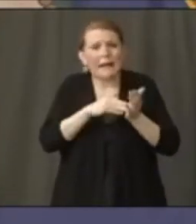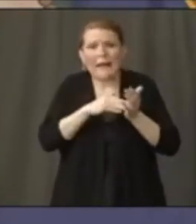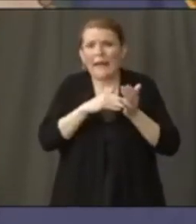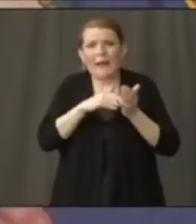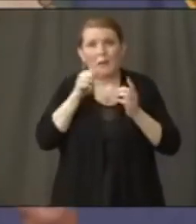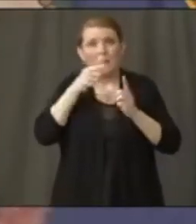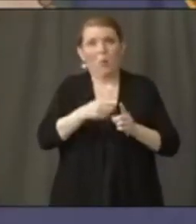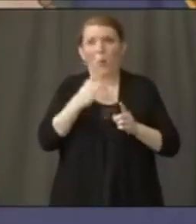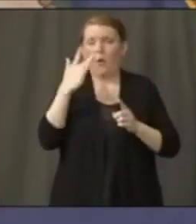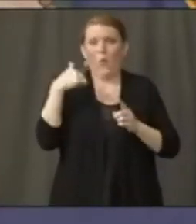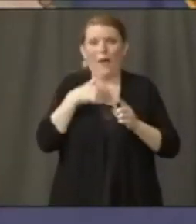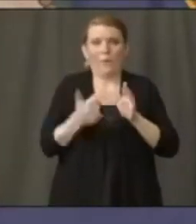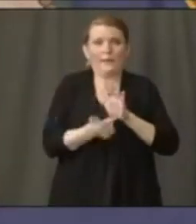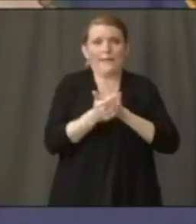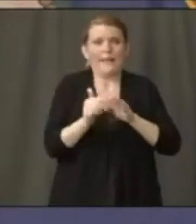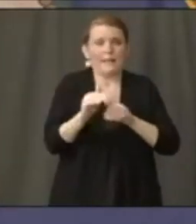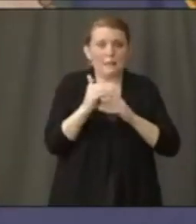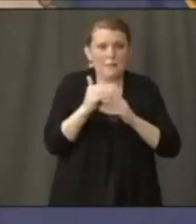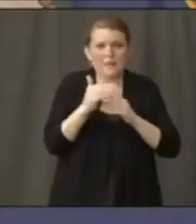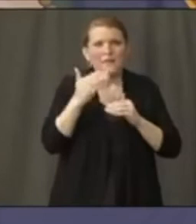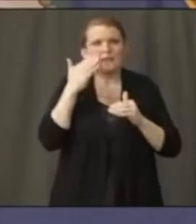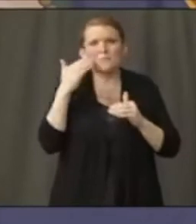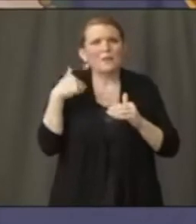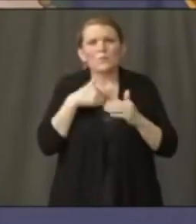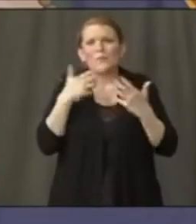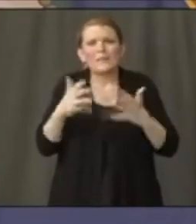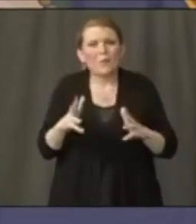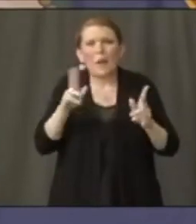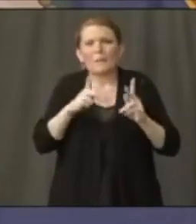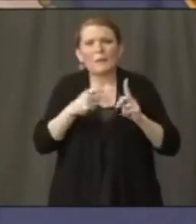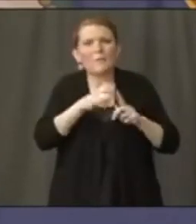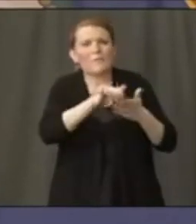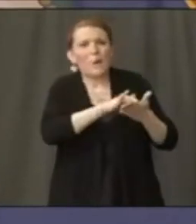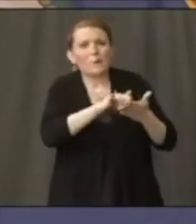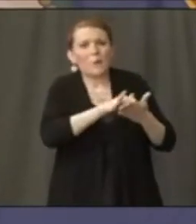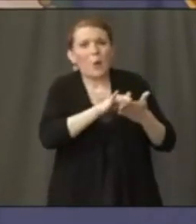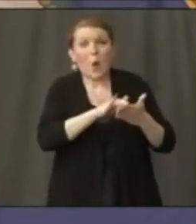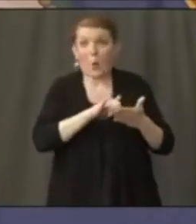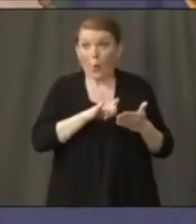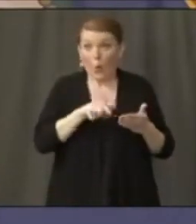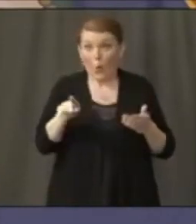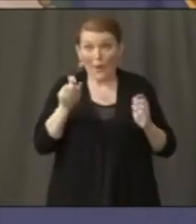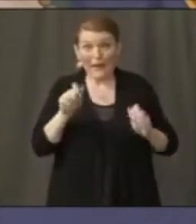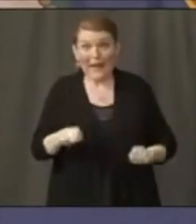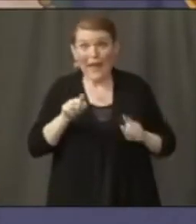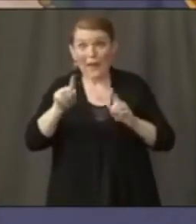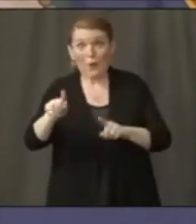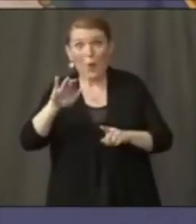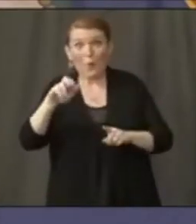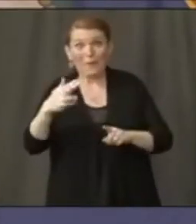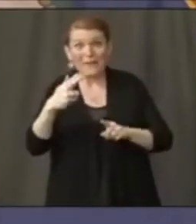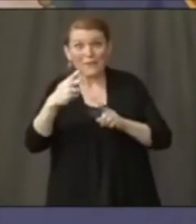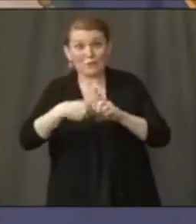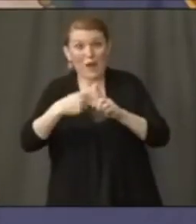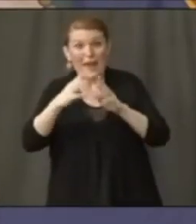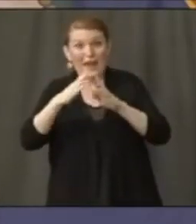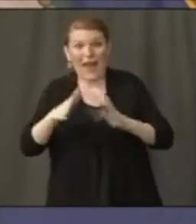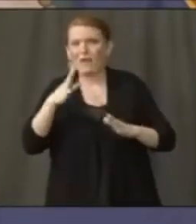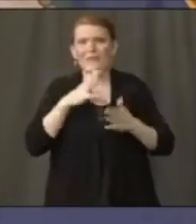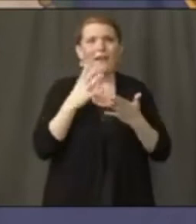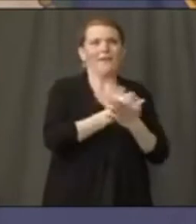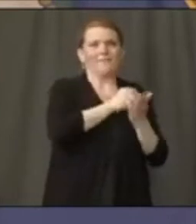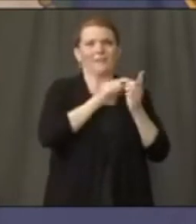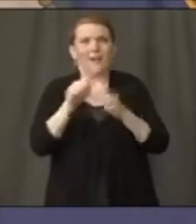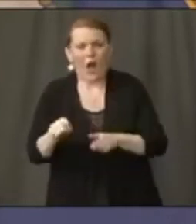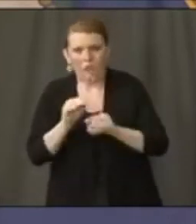Boston was running hot. Now that's more stable and more uniform around the area, so we'll be able to take a look at that